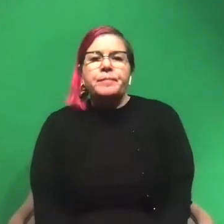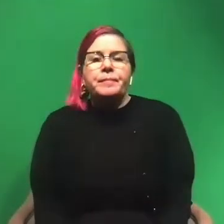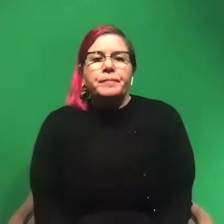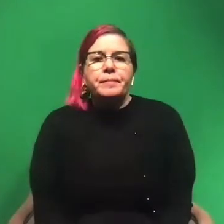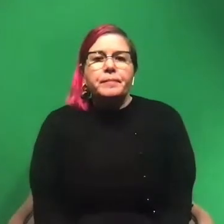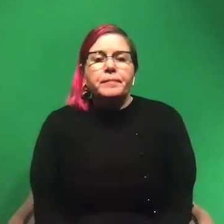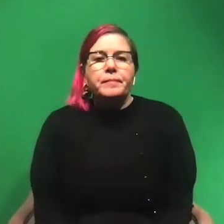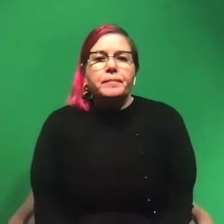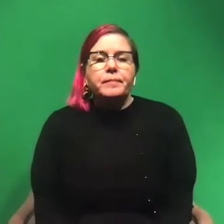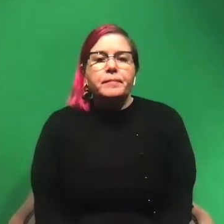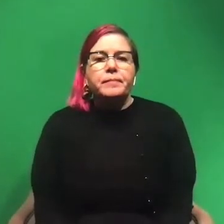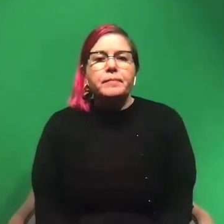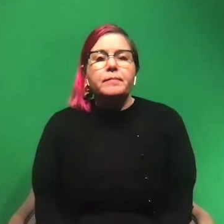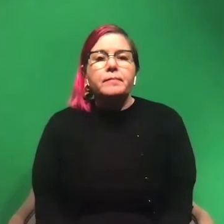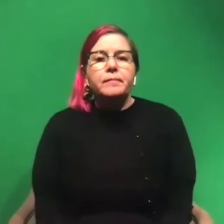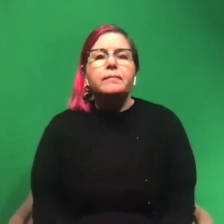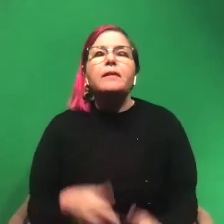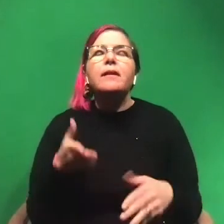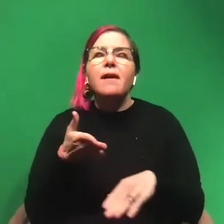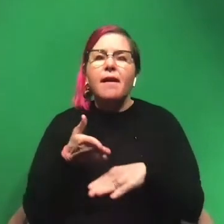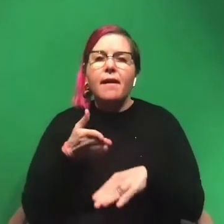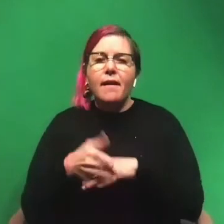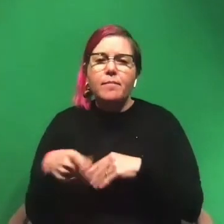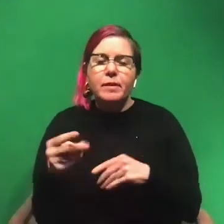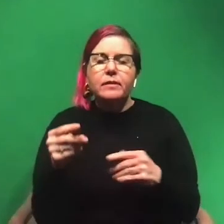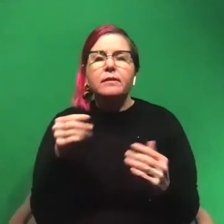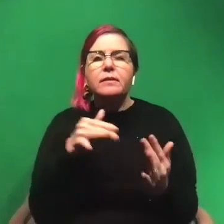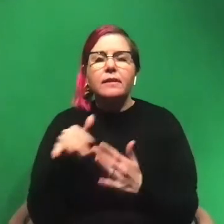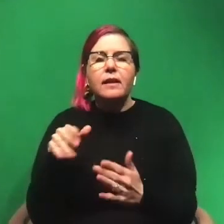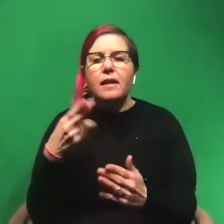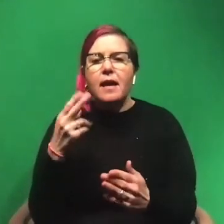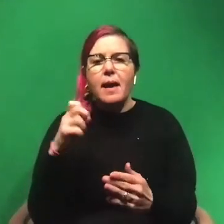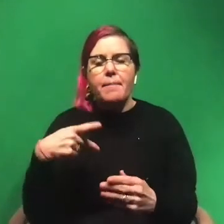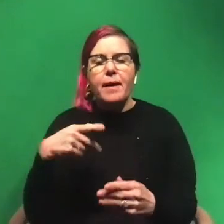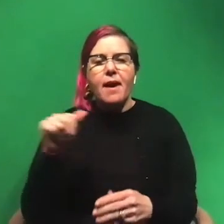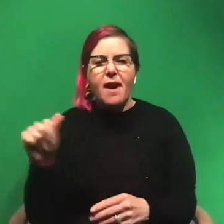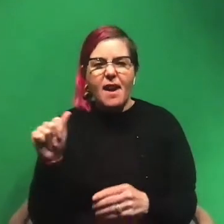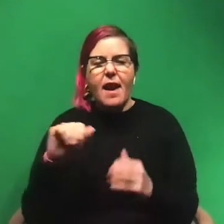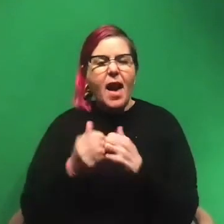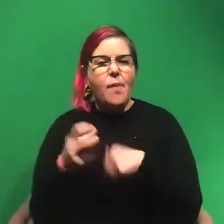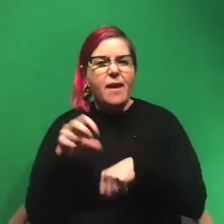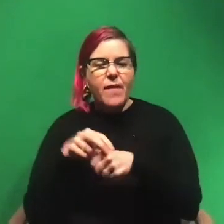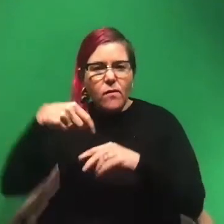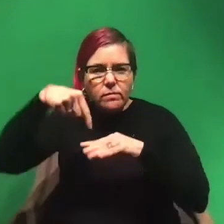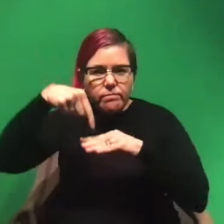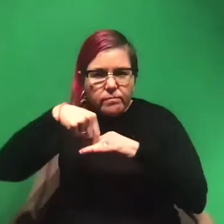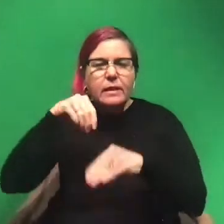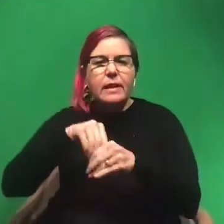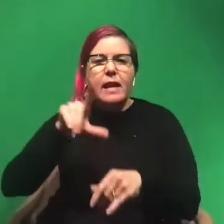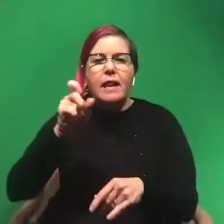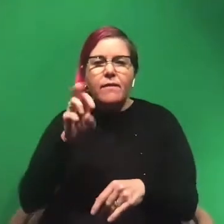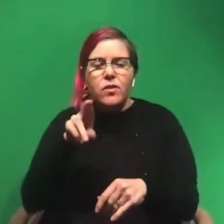did a postdoc studying hepatitis A and how hepatitis A virus enters liver cells